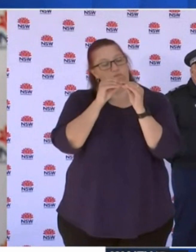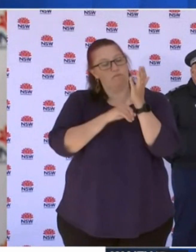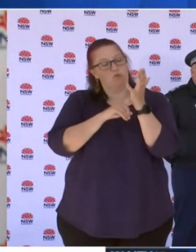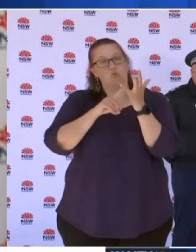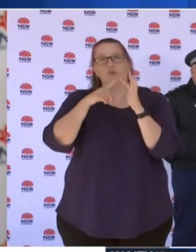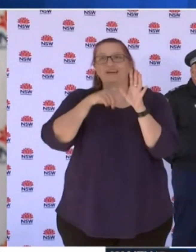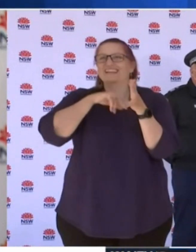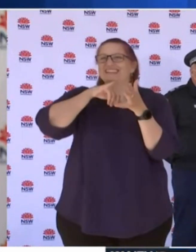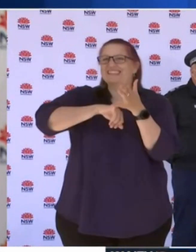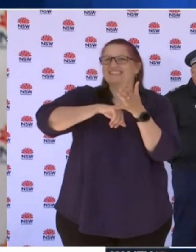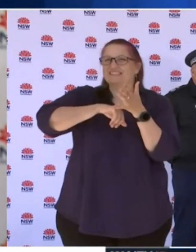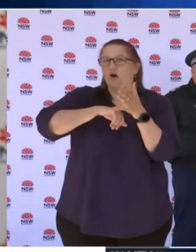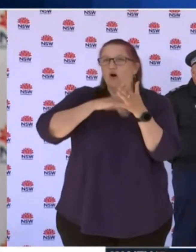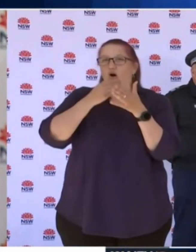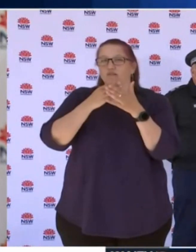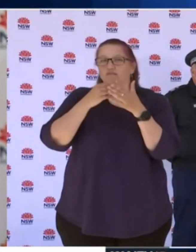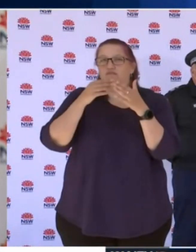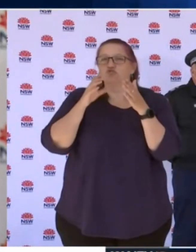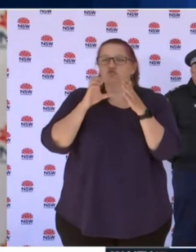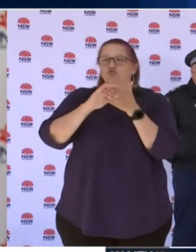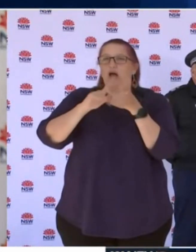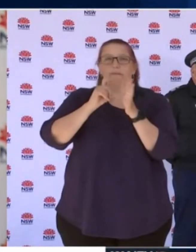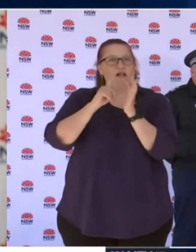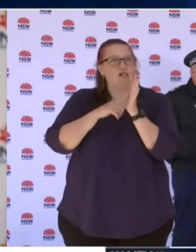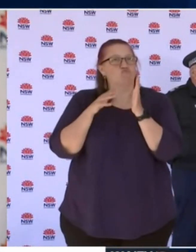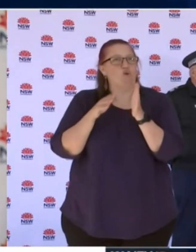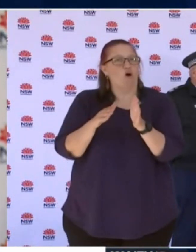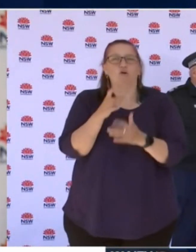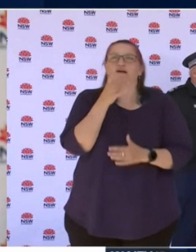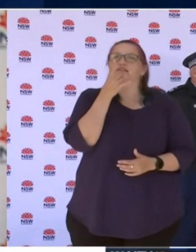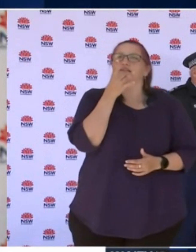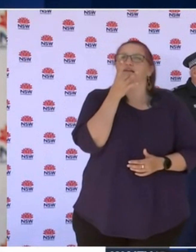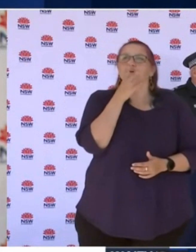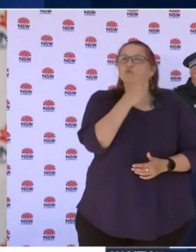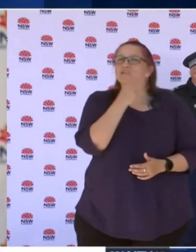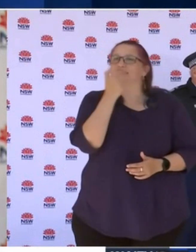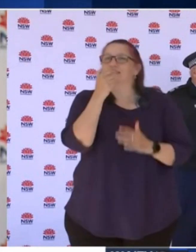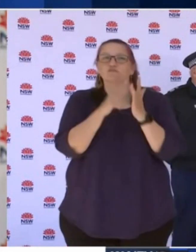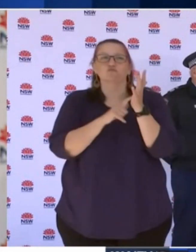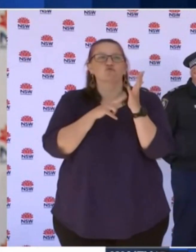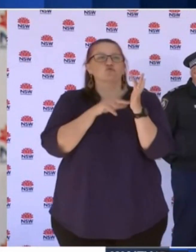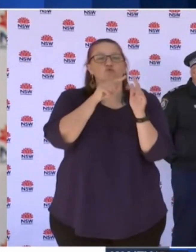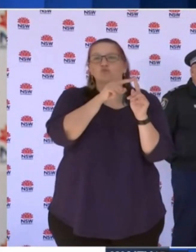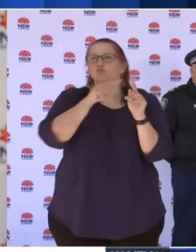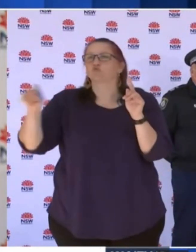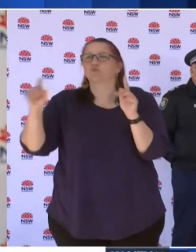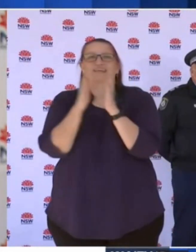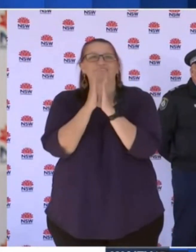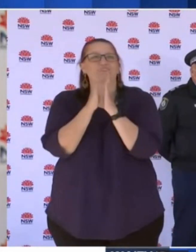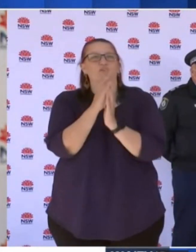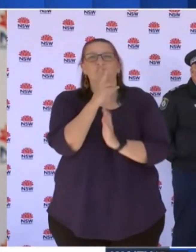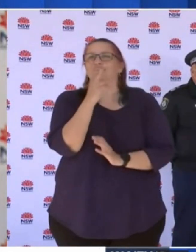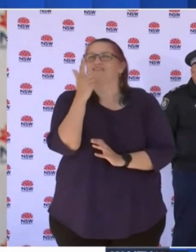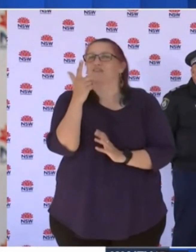949 Chapel Road, Bankstown. Saturday the 26th of June to Sunday the 27th of June,